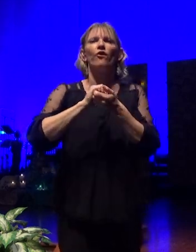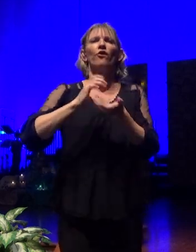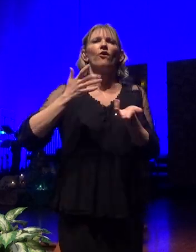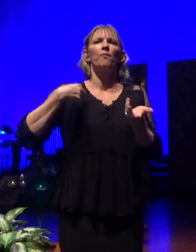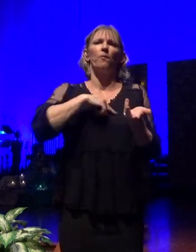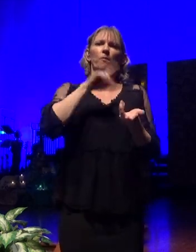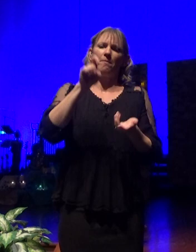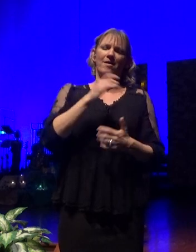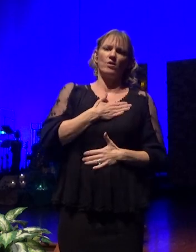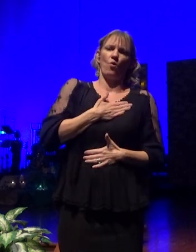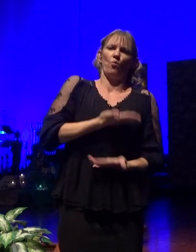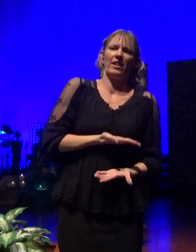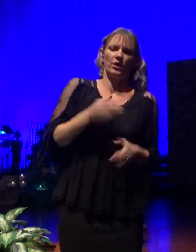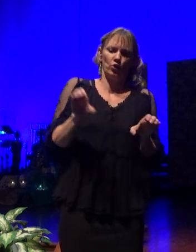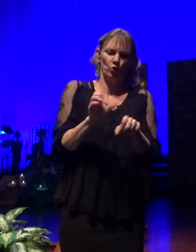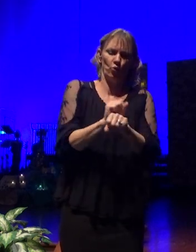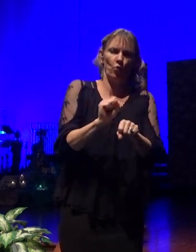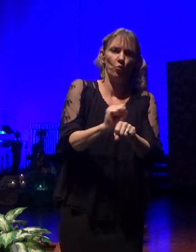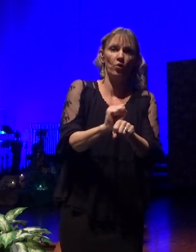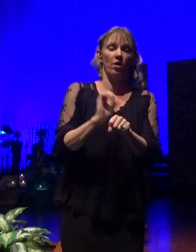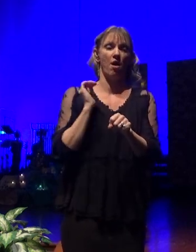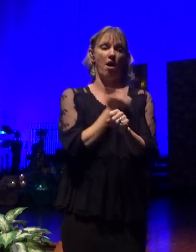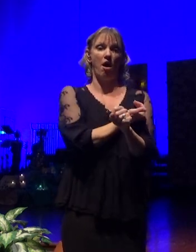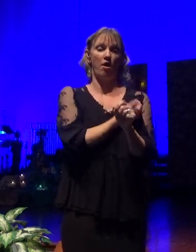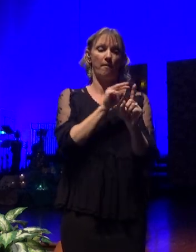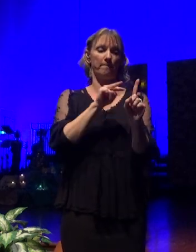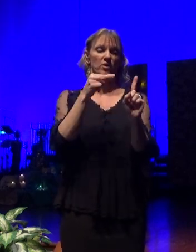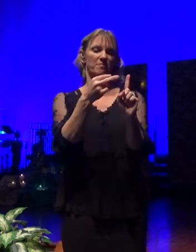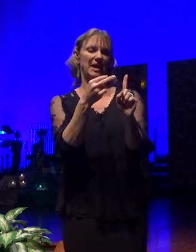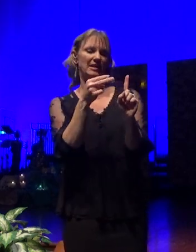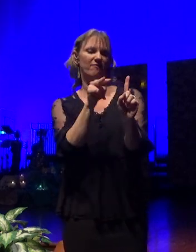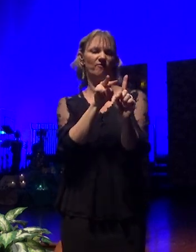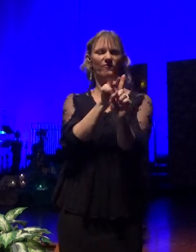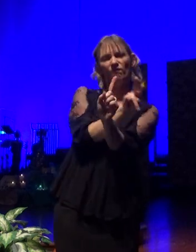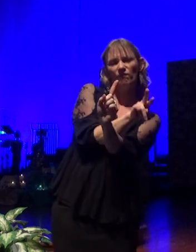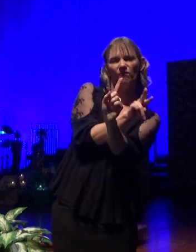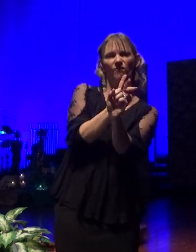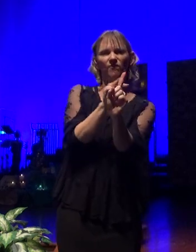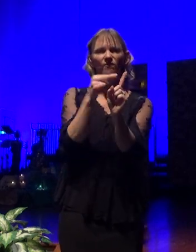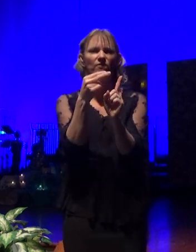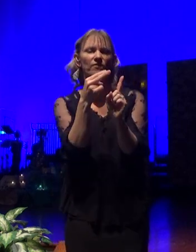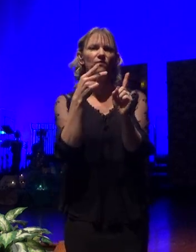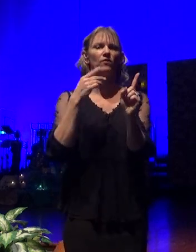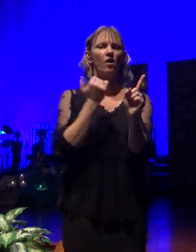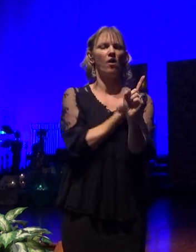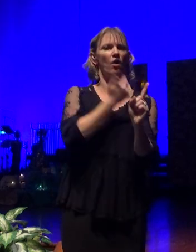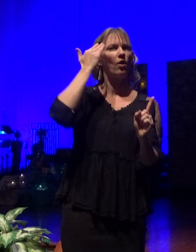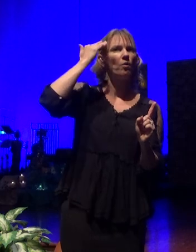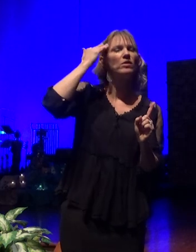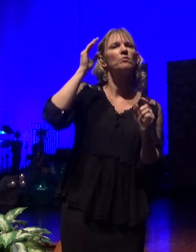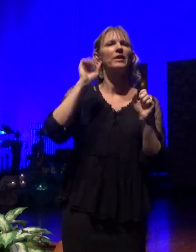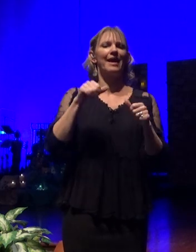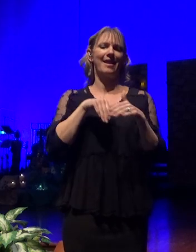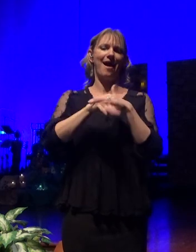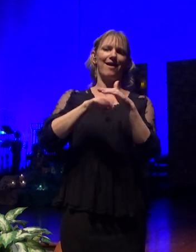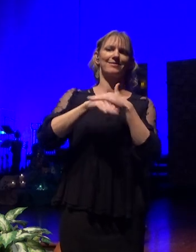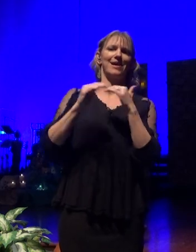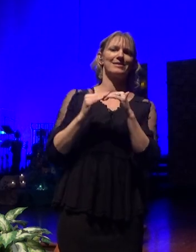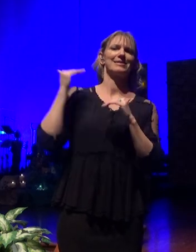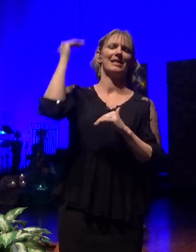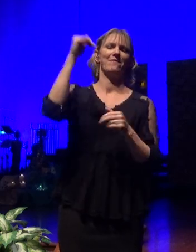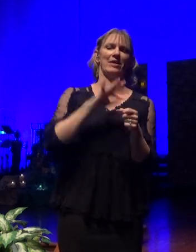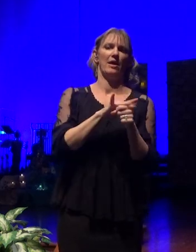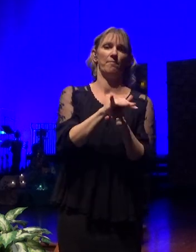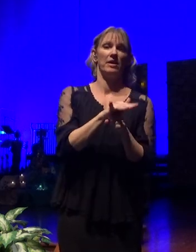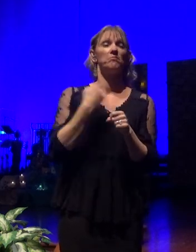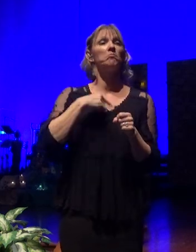the work to shift our perspective and our awareness so that we access the infinite abundance. And I